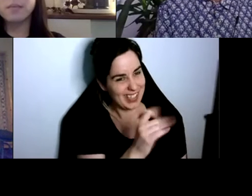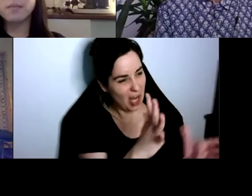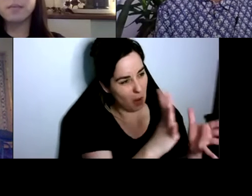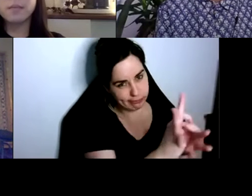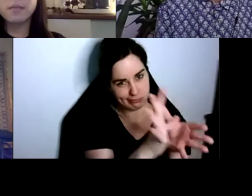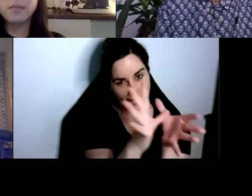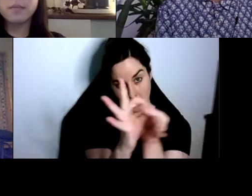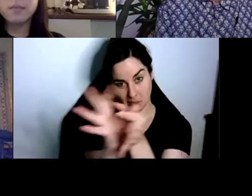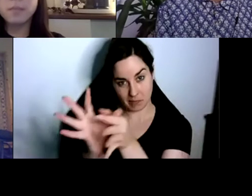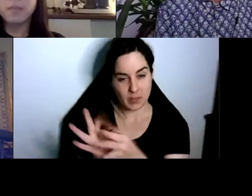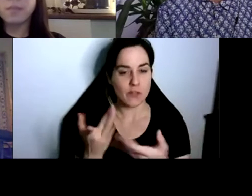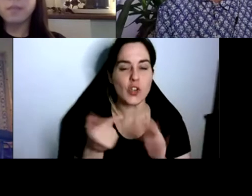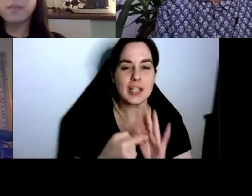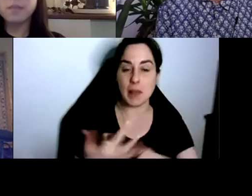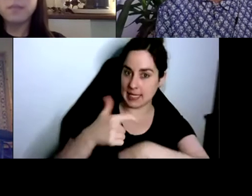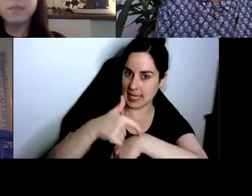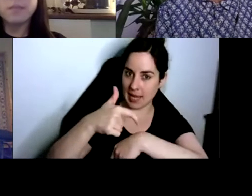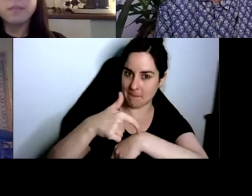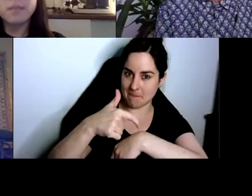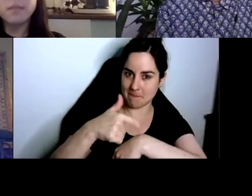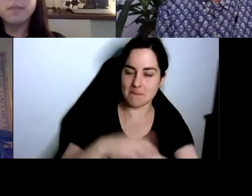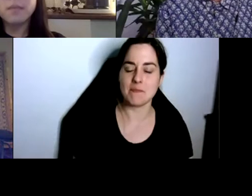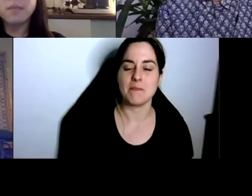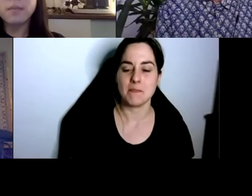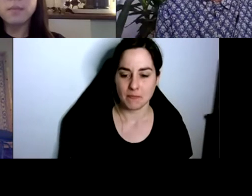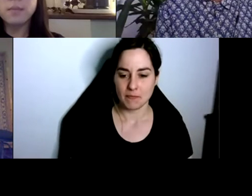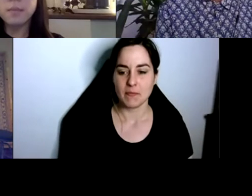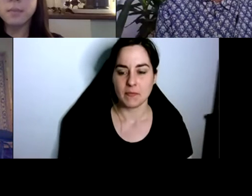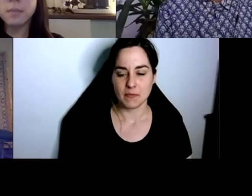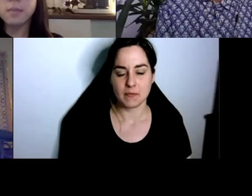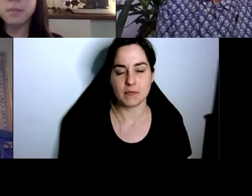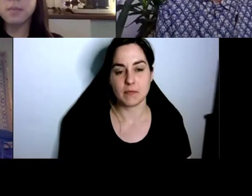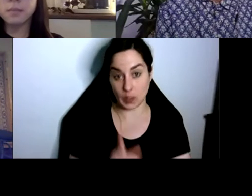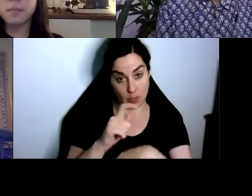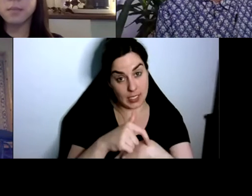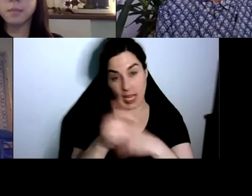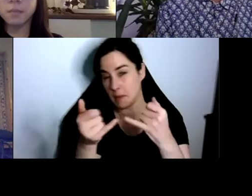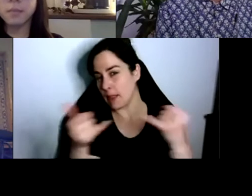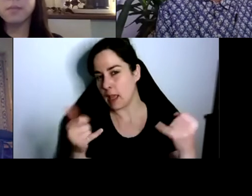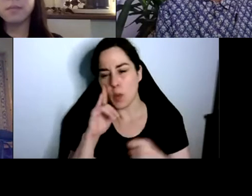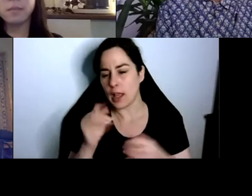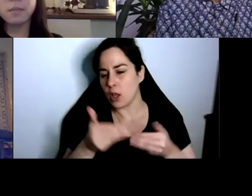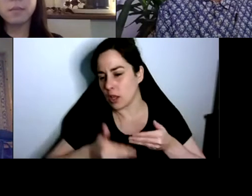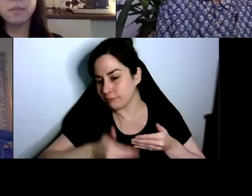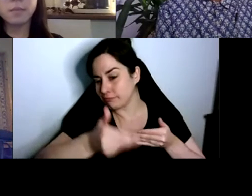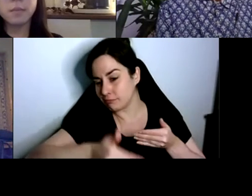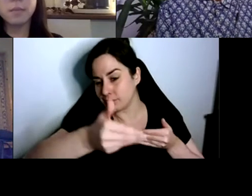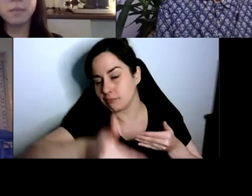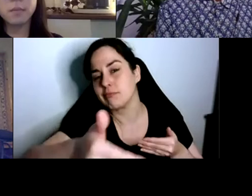the timescales of the festival. You know, the timelines and, you know, the amount